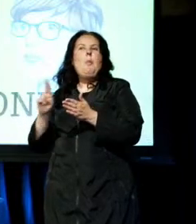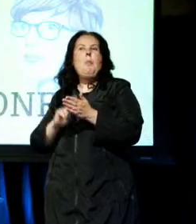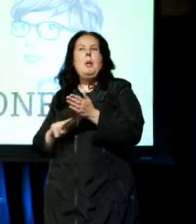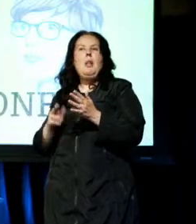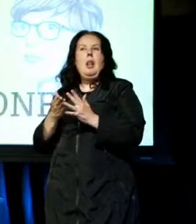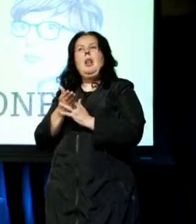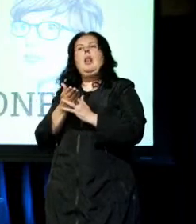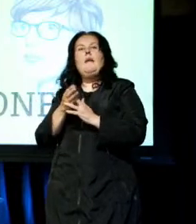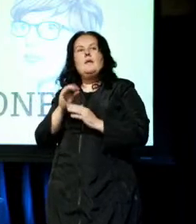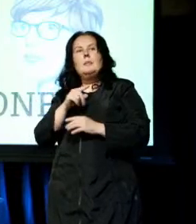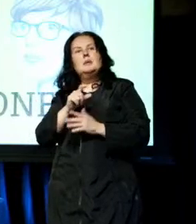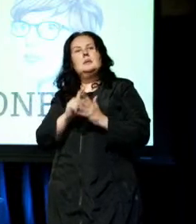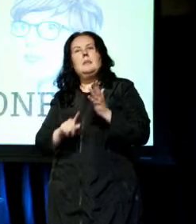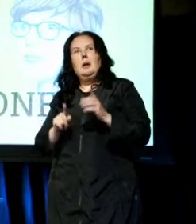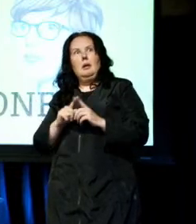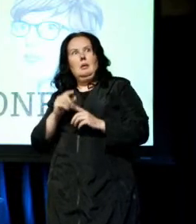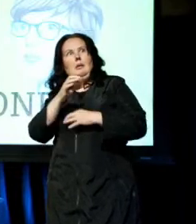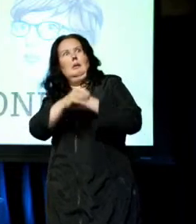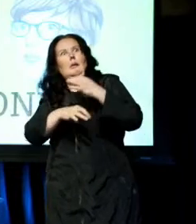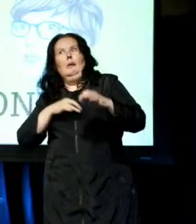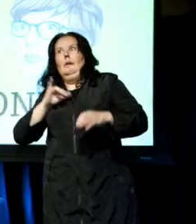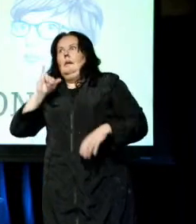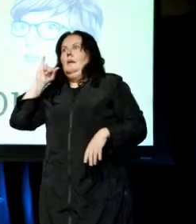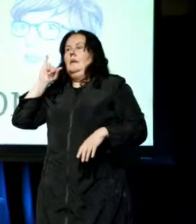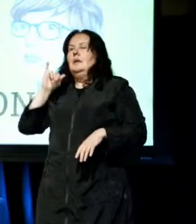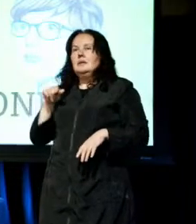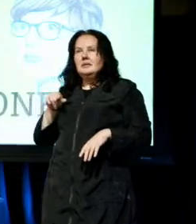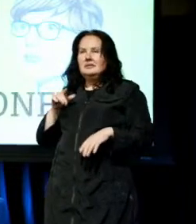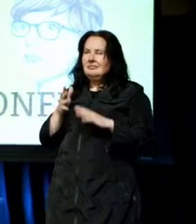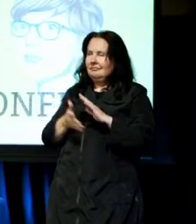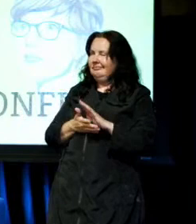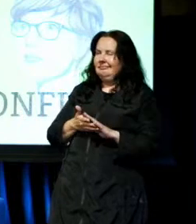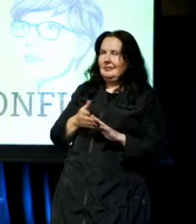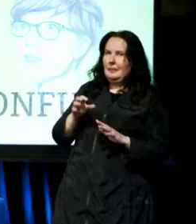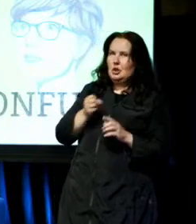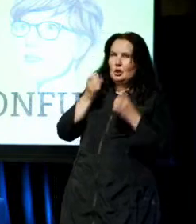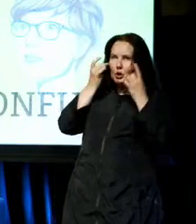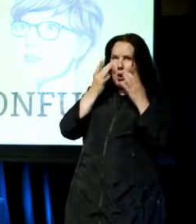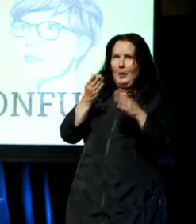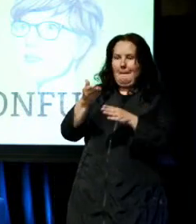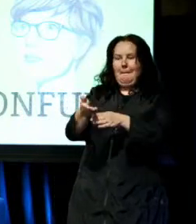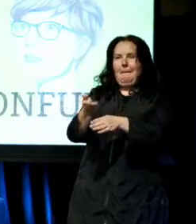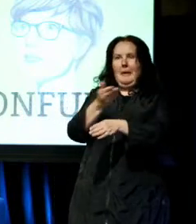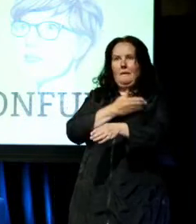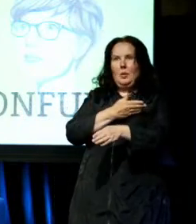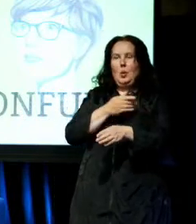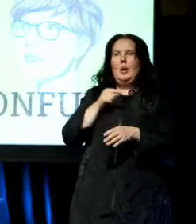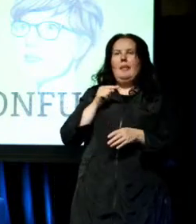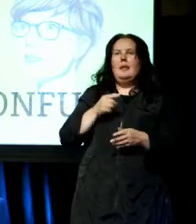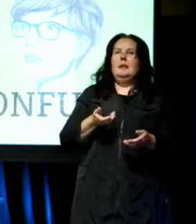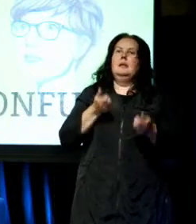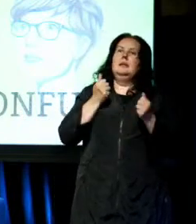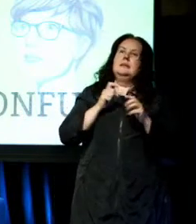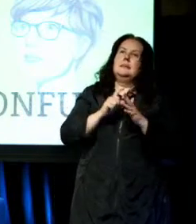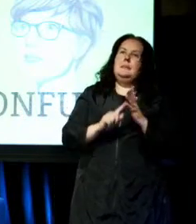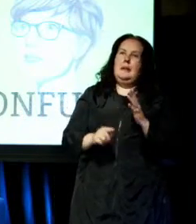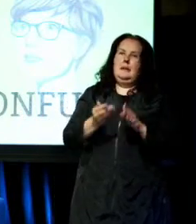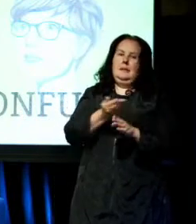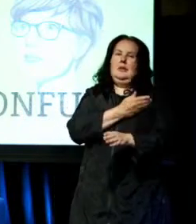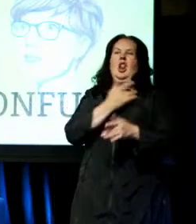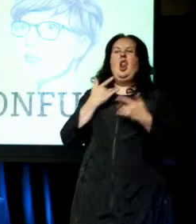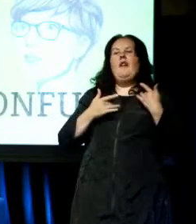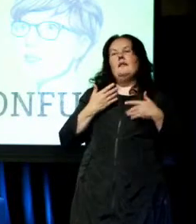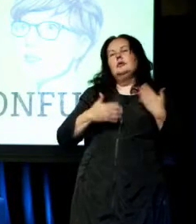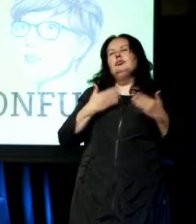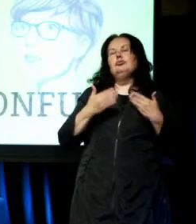like that could be me. So you have to necessarily show the before they acquire their disability and then their